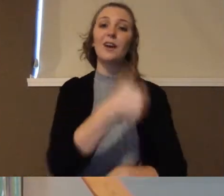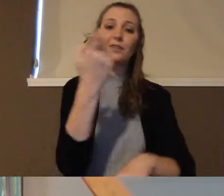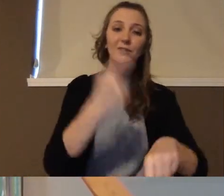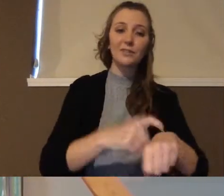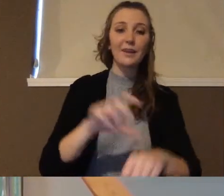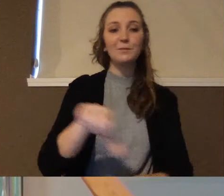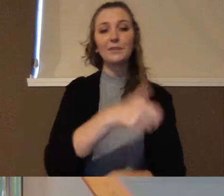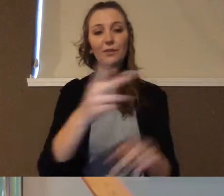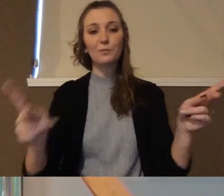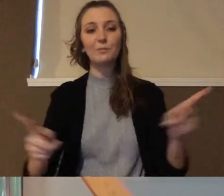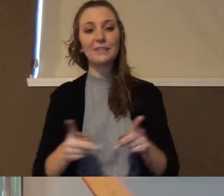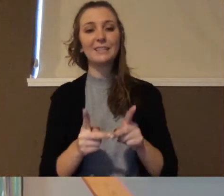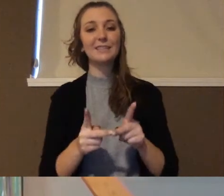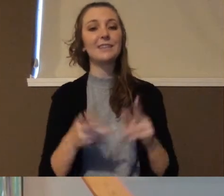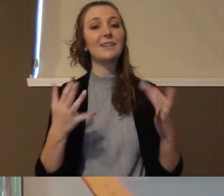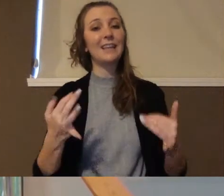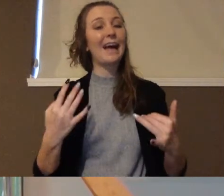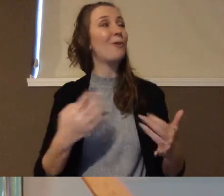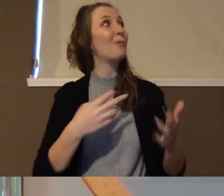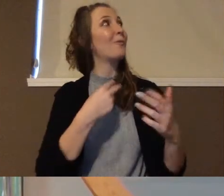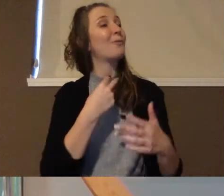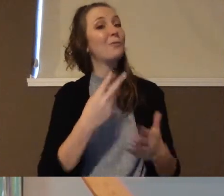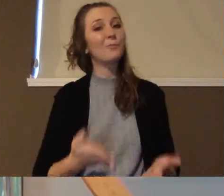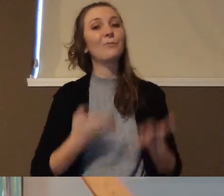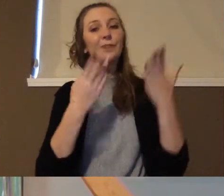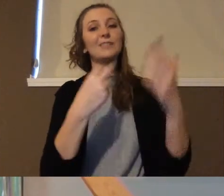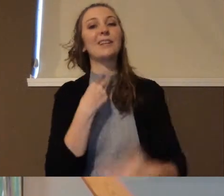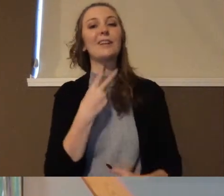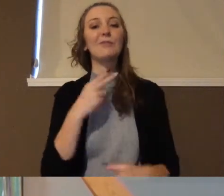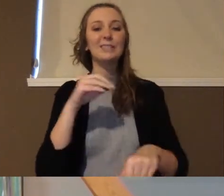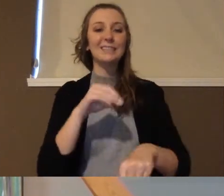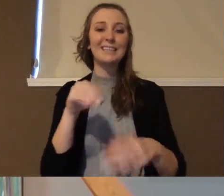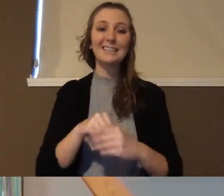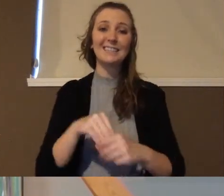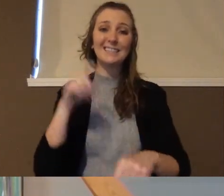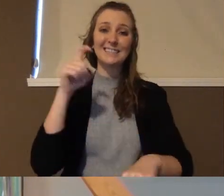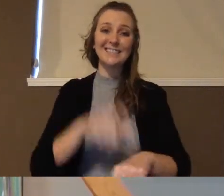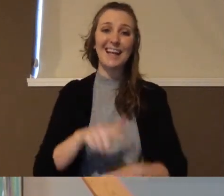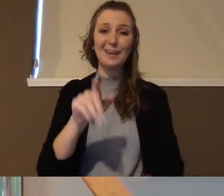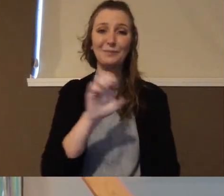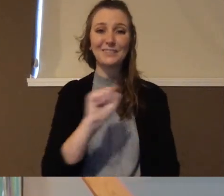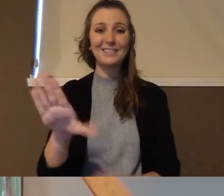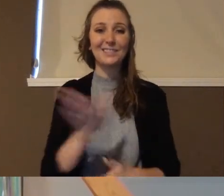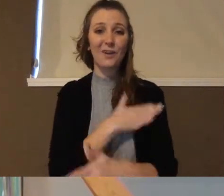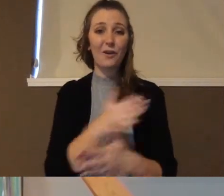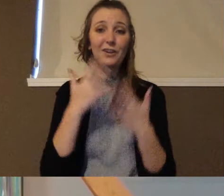places, raising our voices in this timeless song of praise.